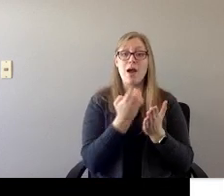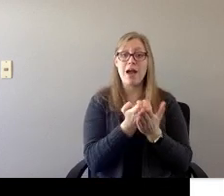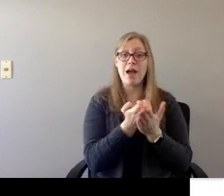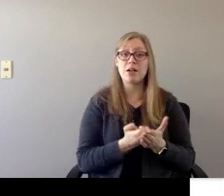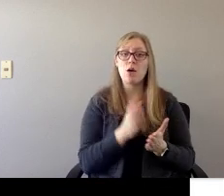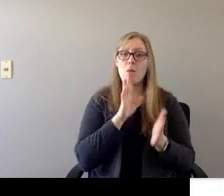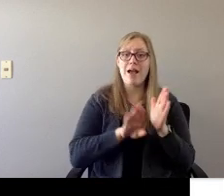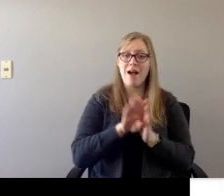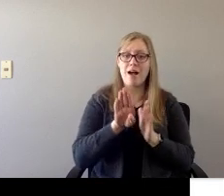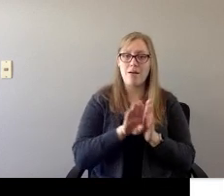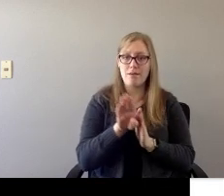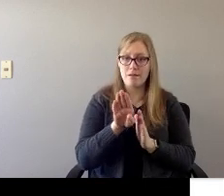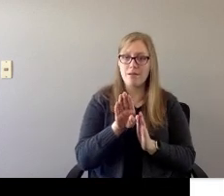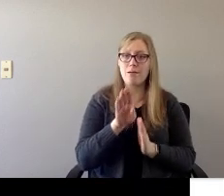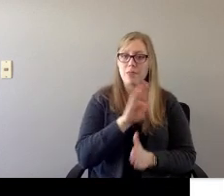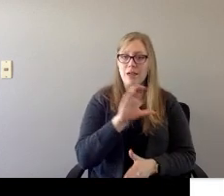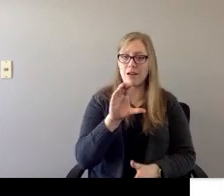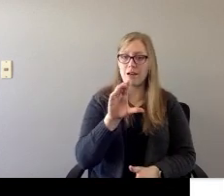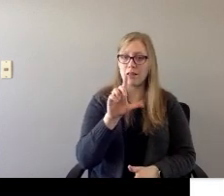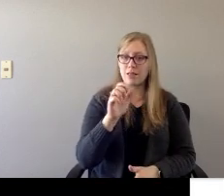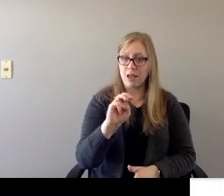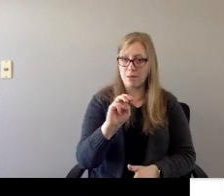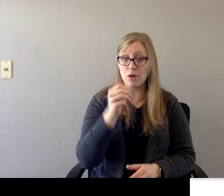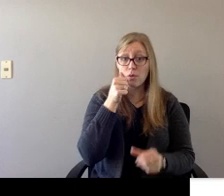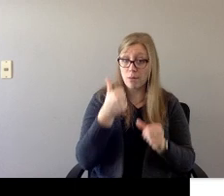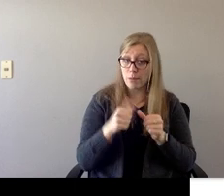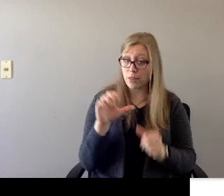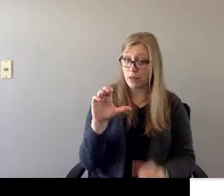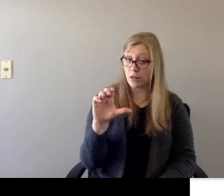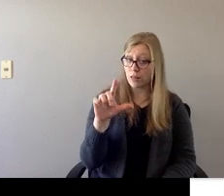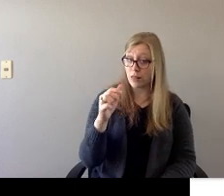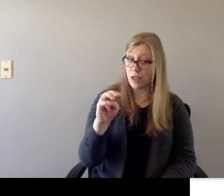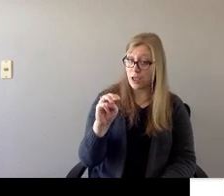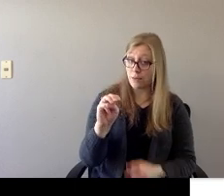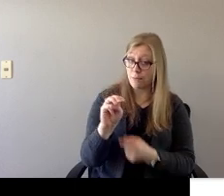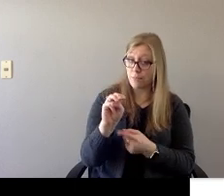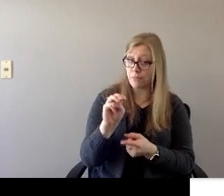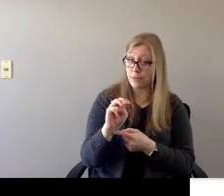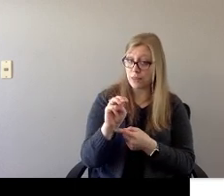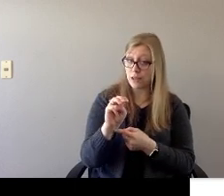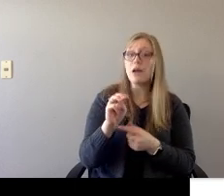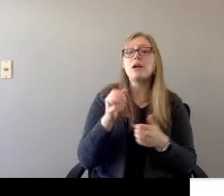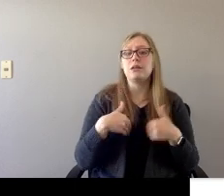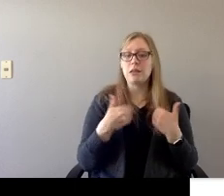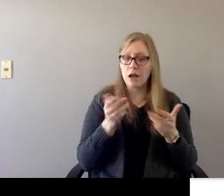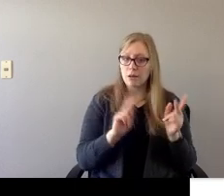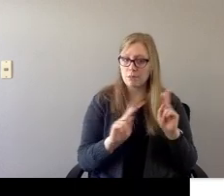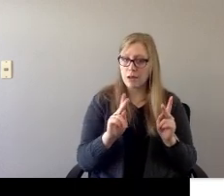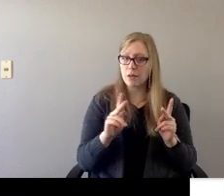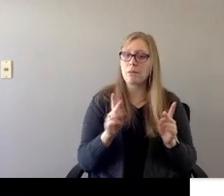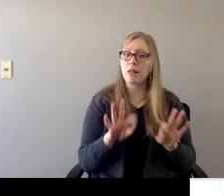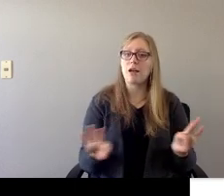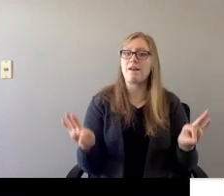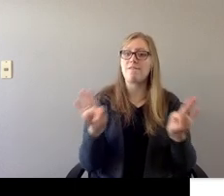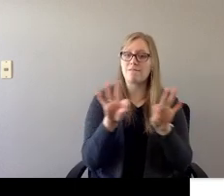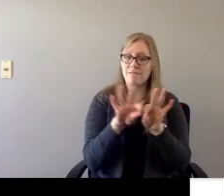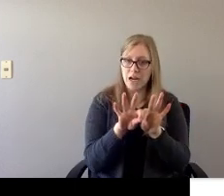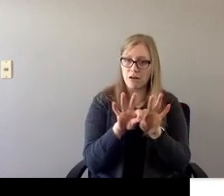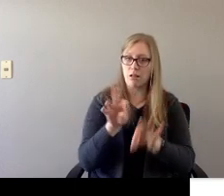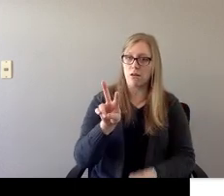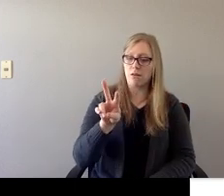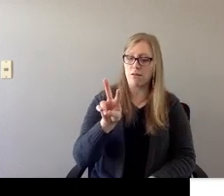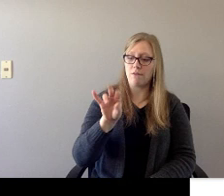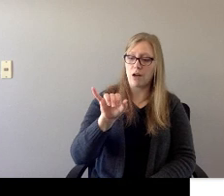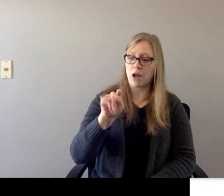it. Okay, remember our claim was that young people play a vital role. So what's some additional reason